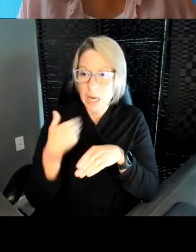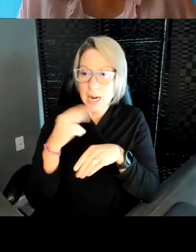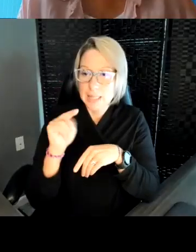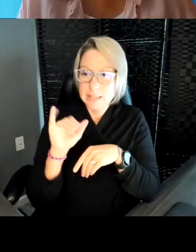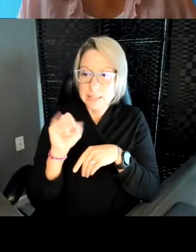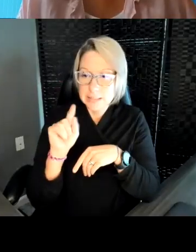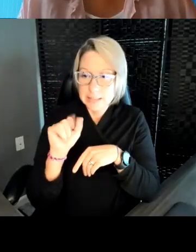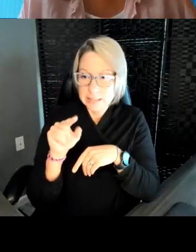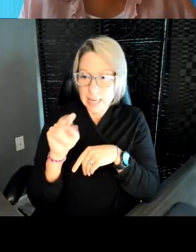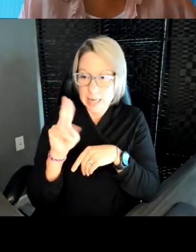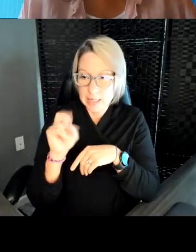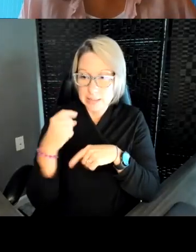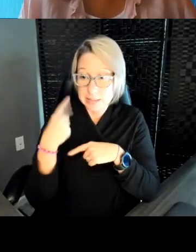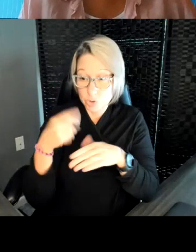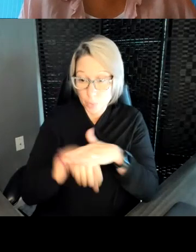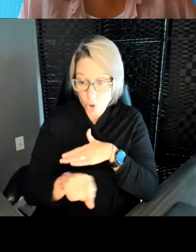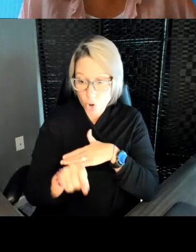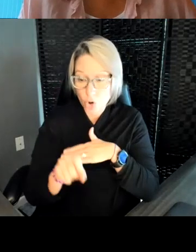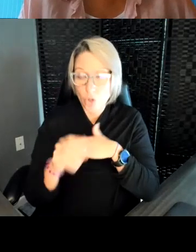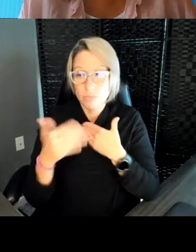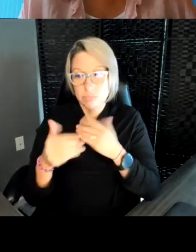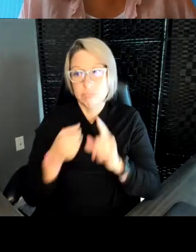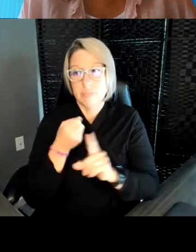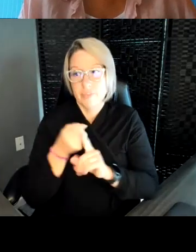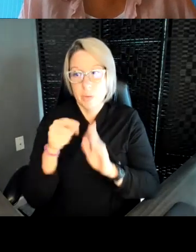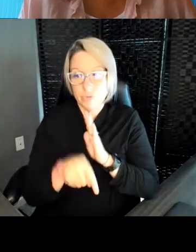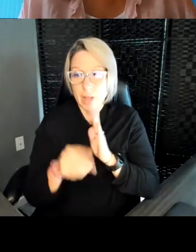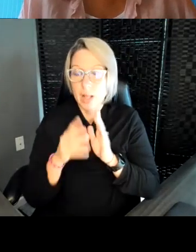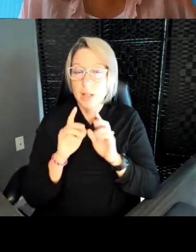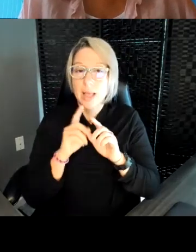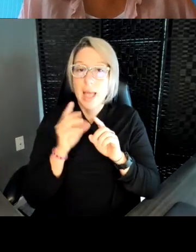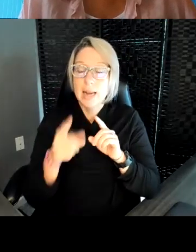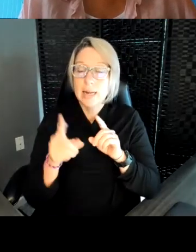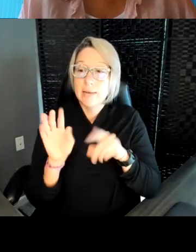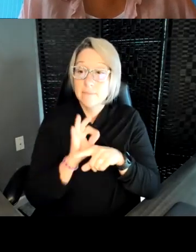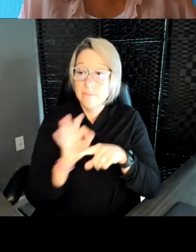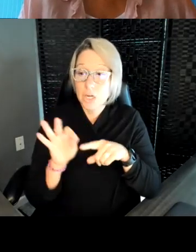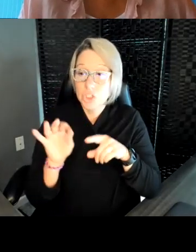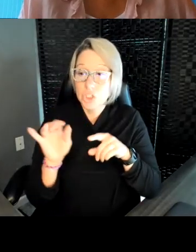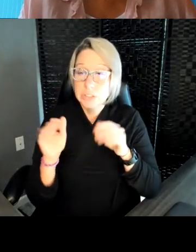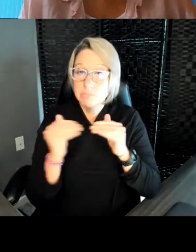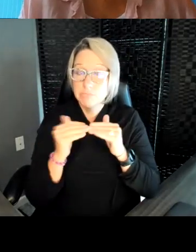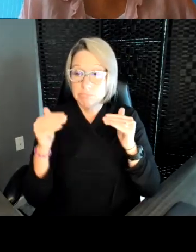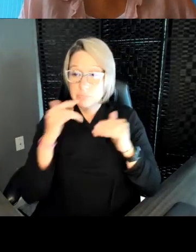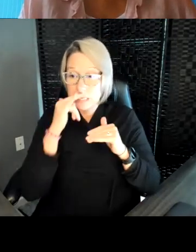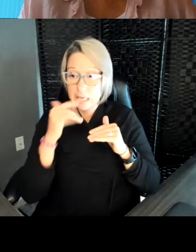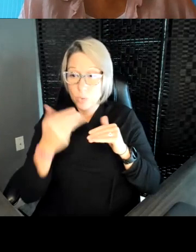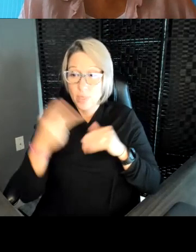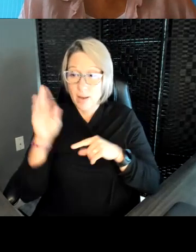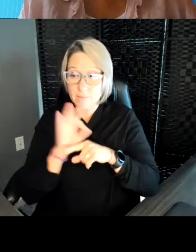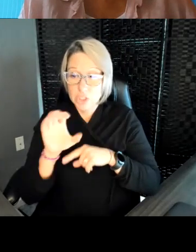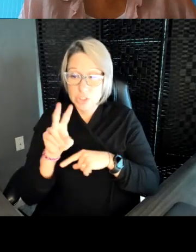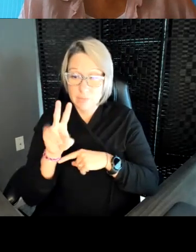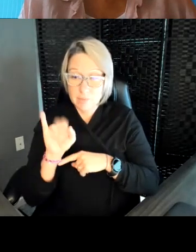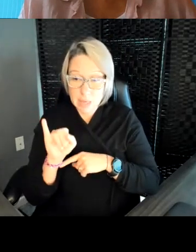since birth. It has affected him profoundly and he functions like a kid with high functioning CVI. He has no brain injury according to